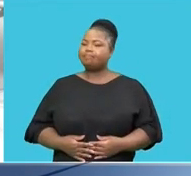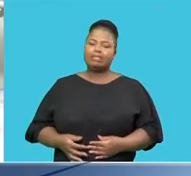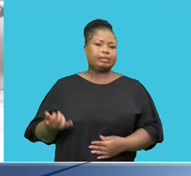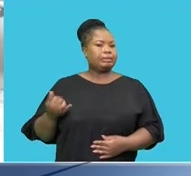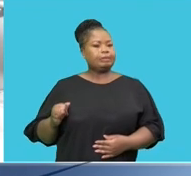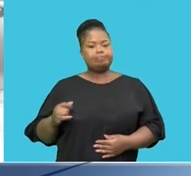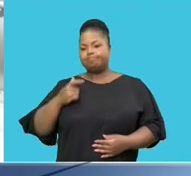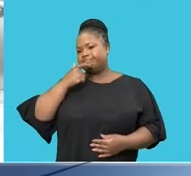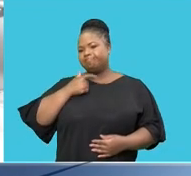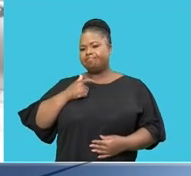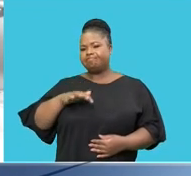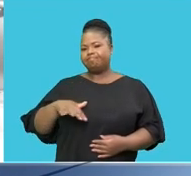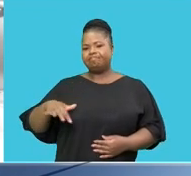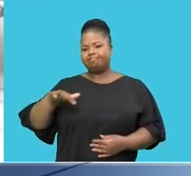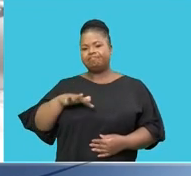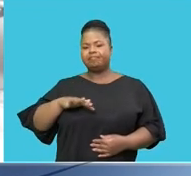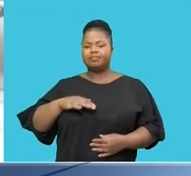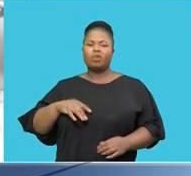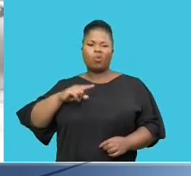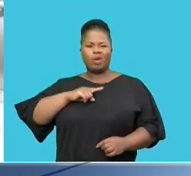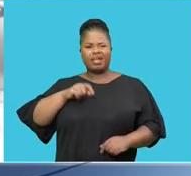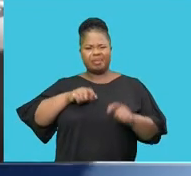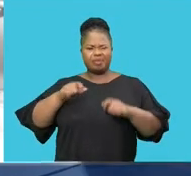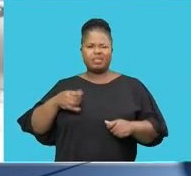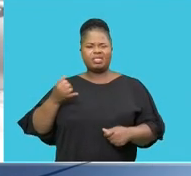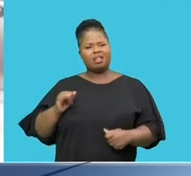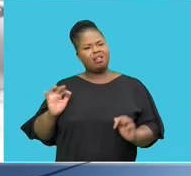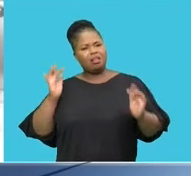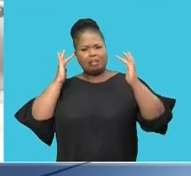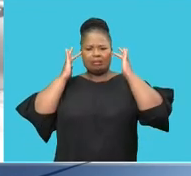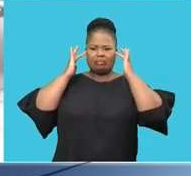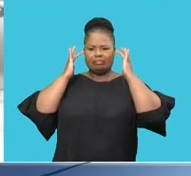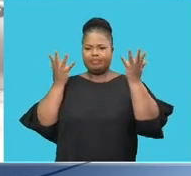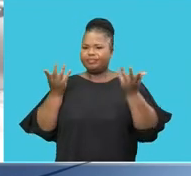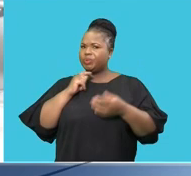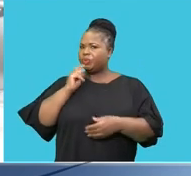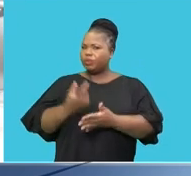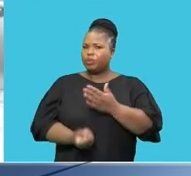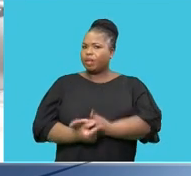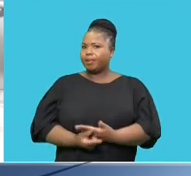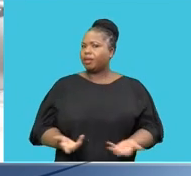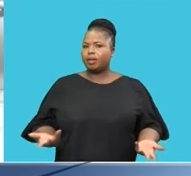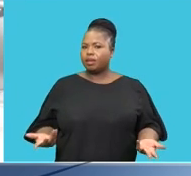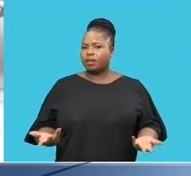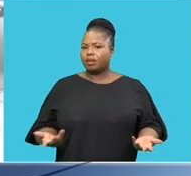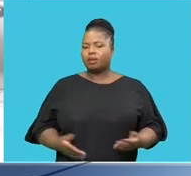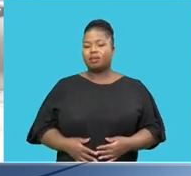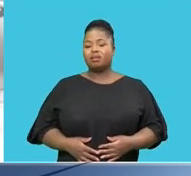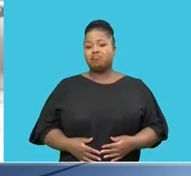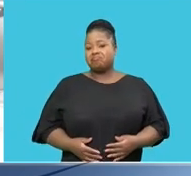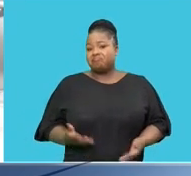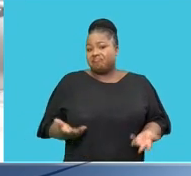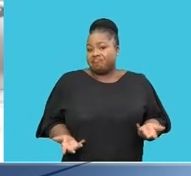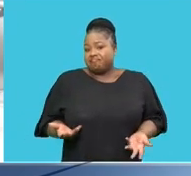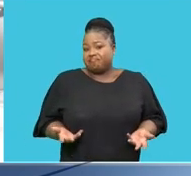very tense situation that is happening around here, because people are still trying to get answers as to what really happened and if it is,